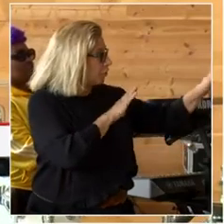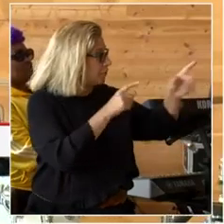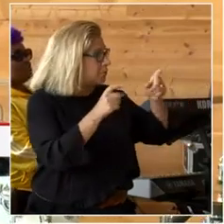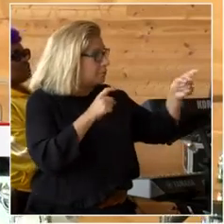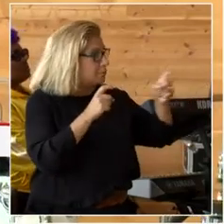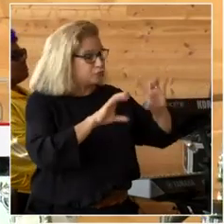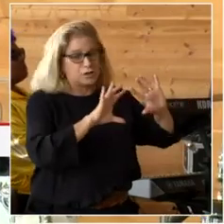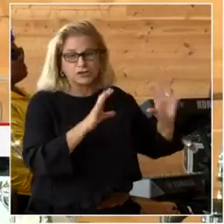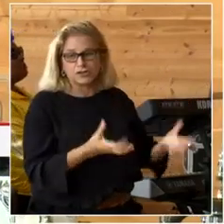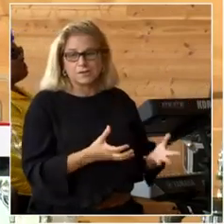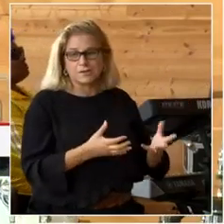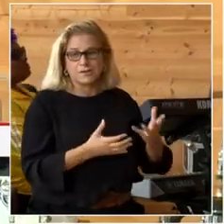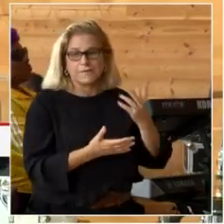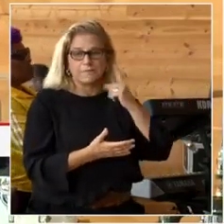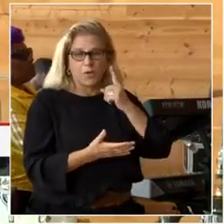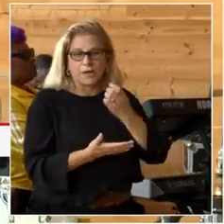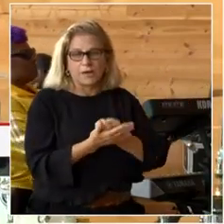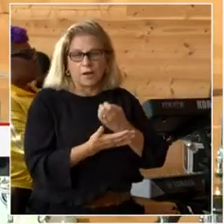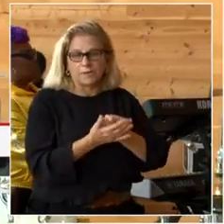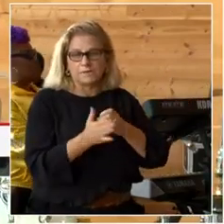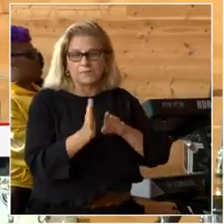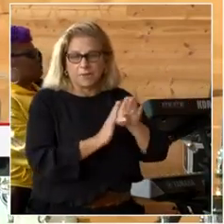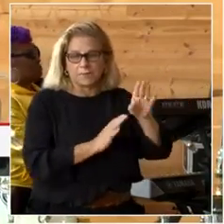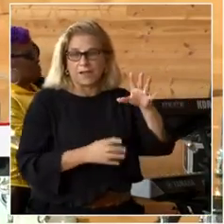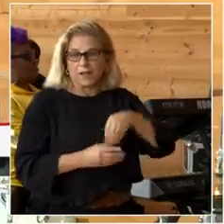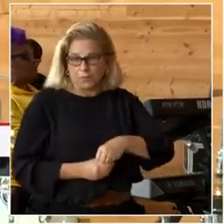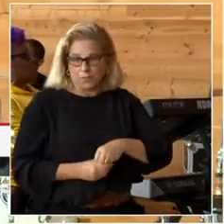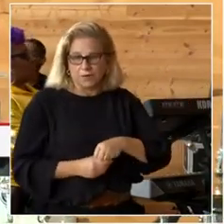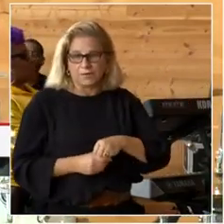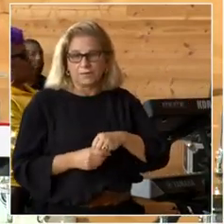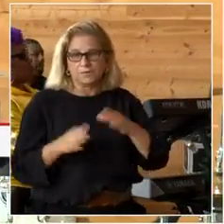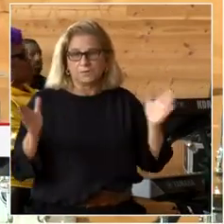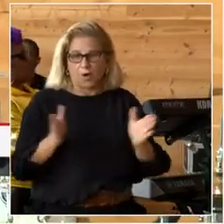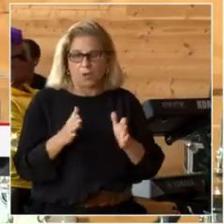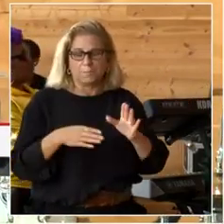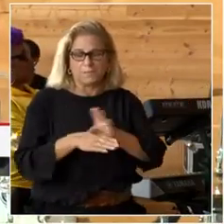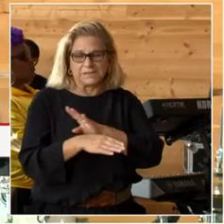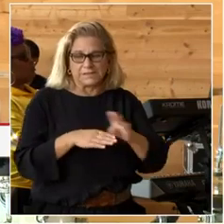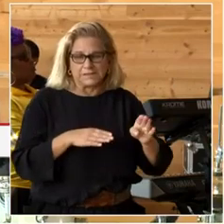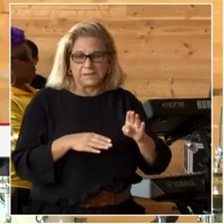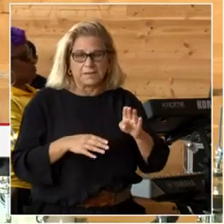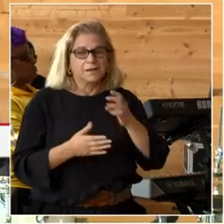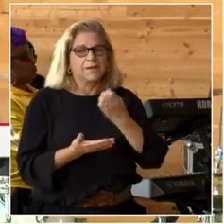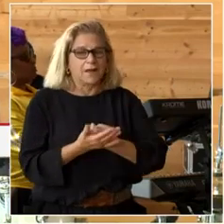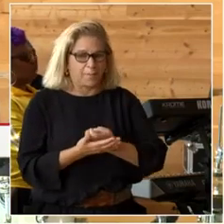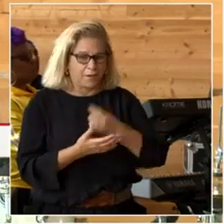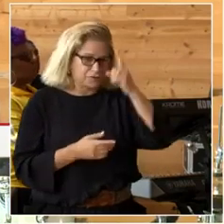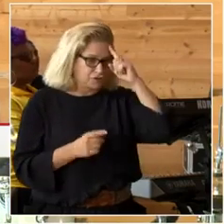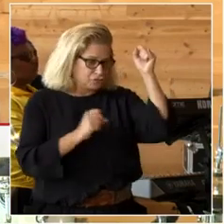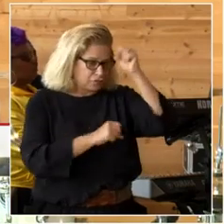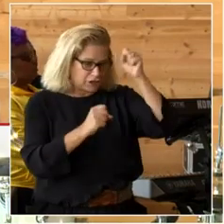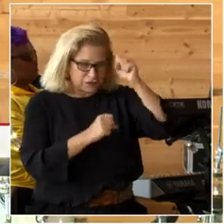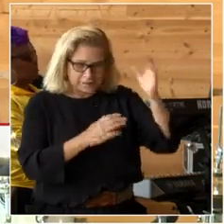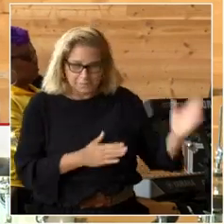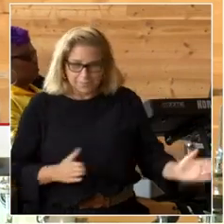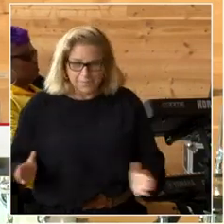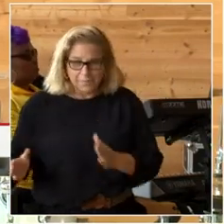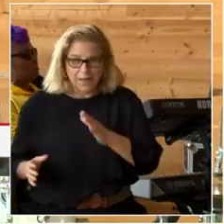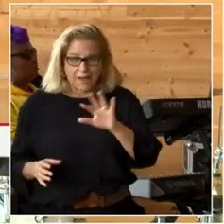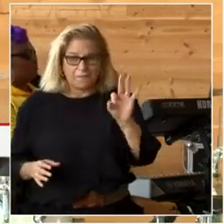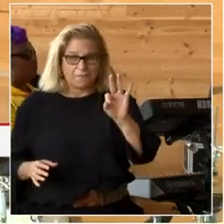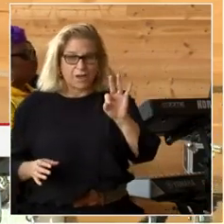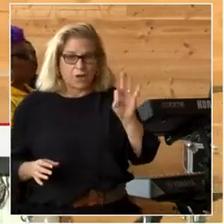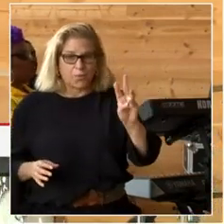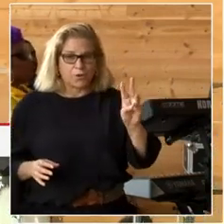economic inclusion and including small businesses into the economic strategy and framework for DC. So with